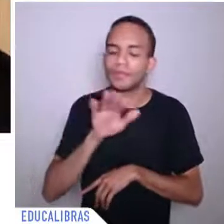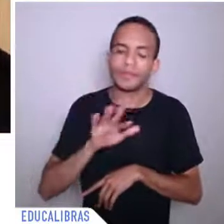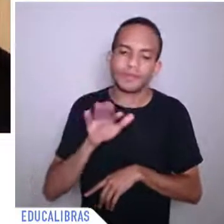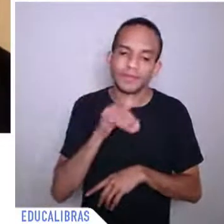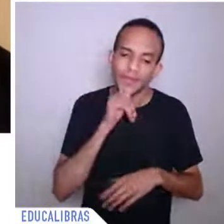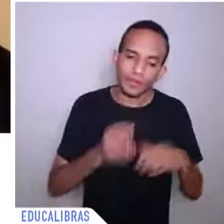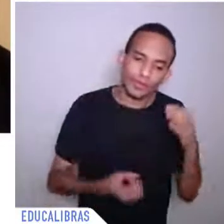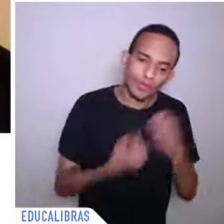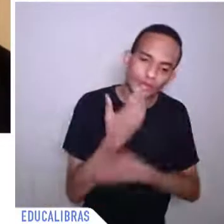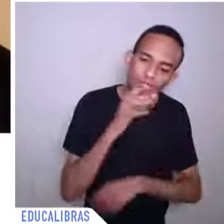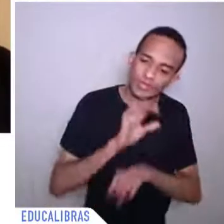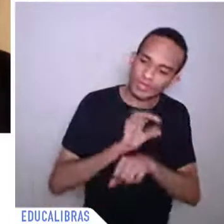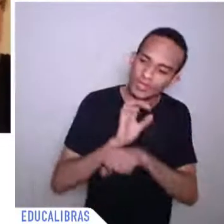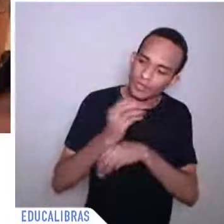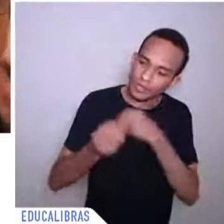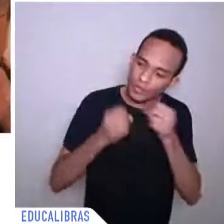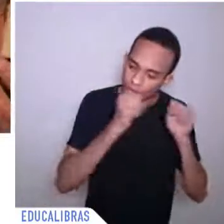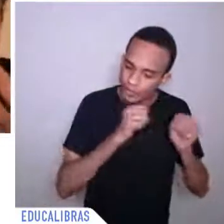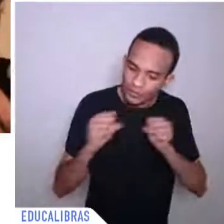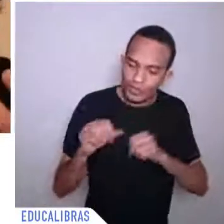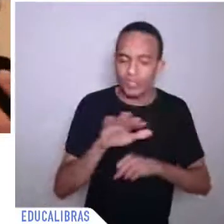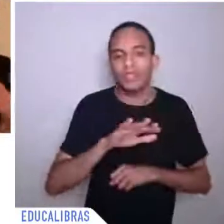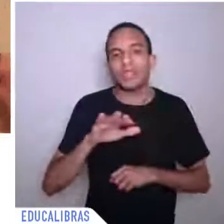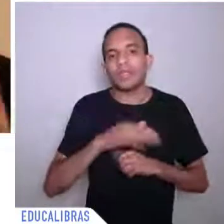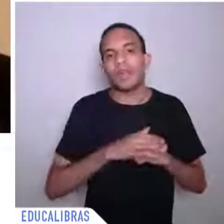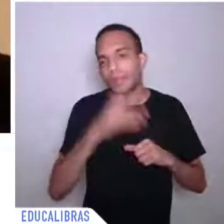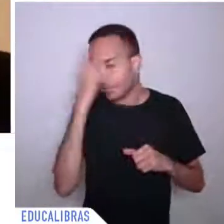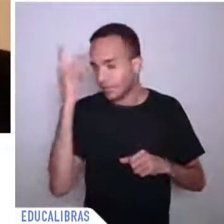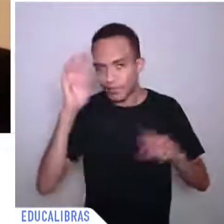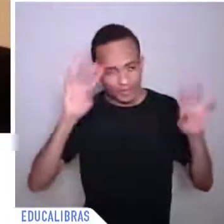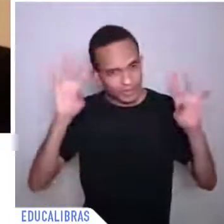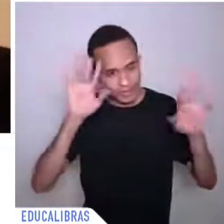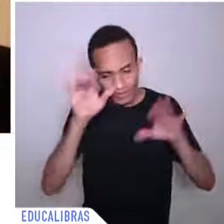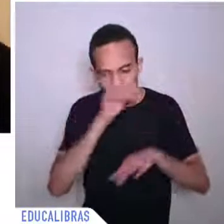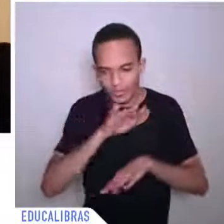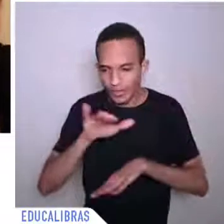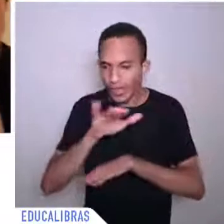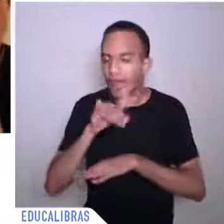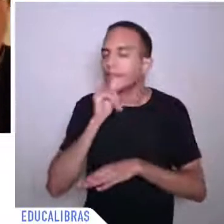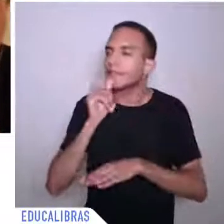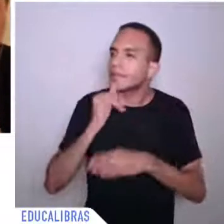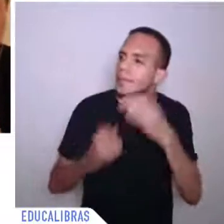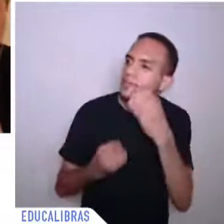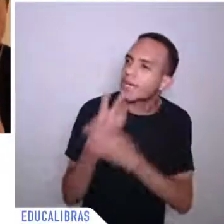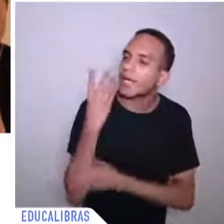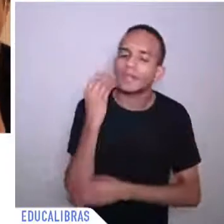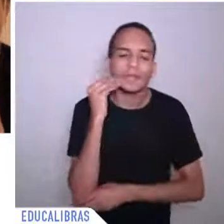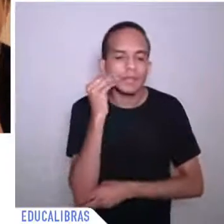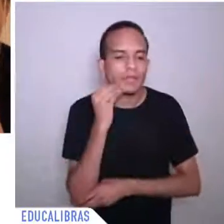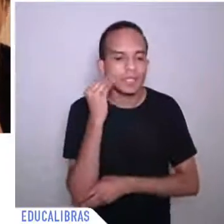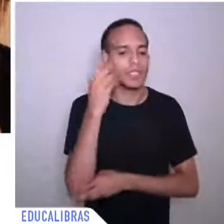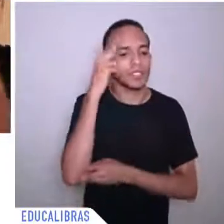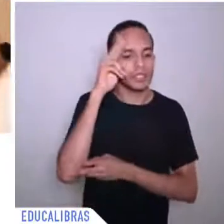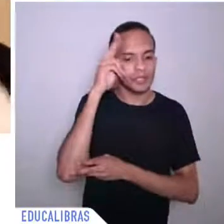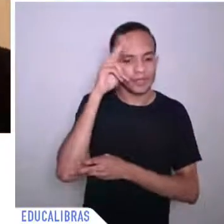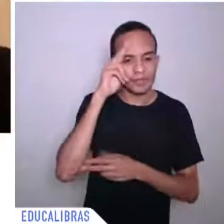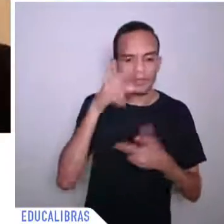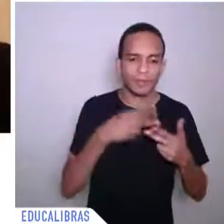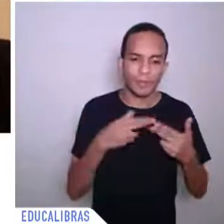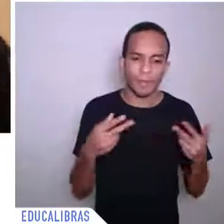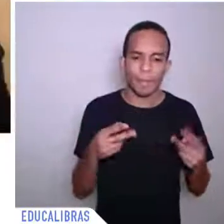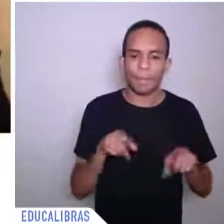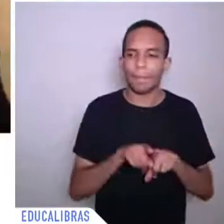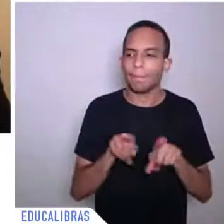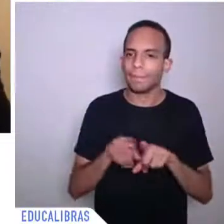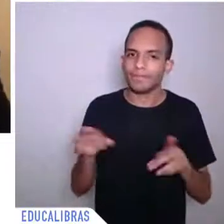perspective of in inserting the idea of estimation of power. Everything was being